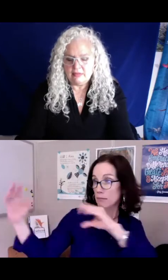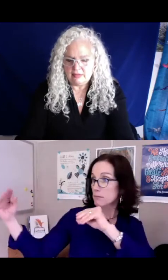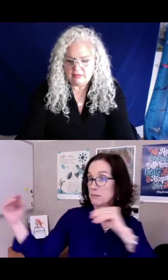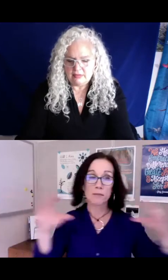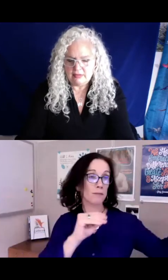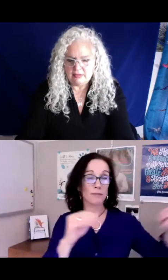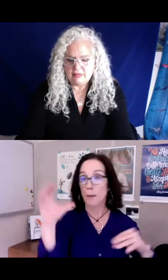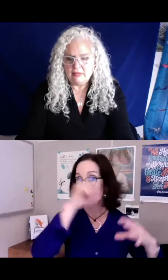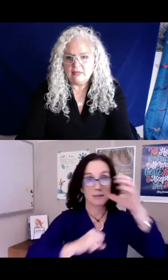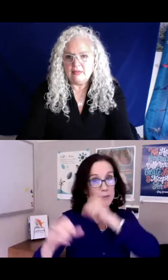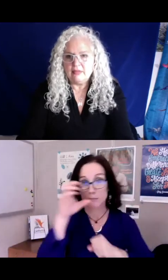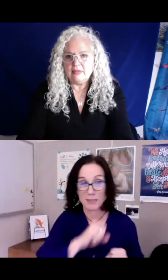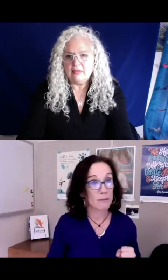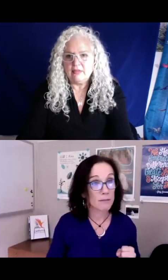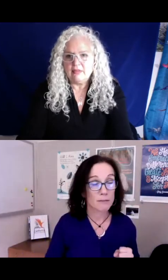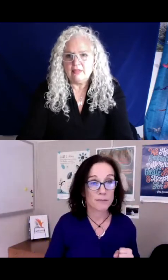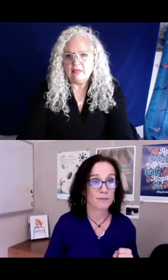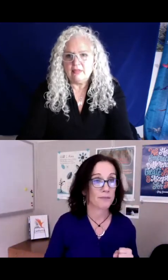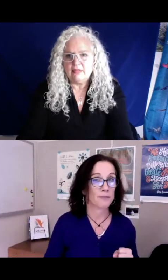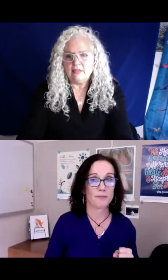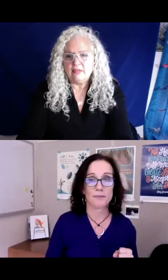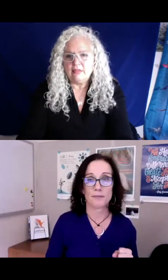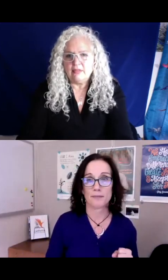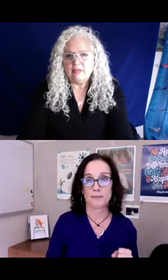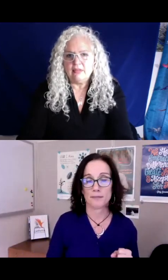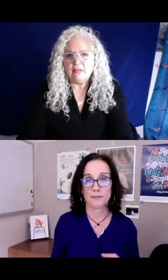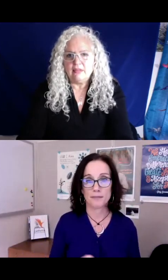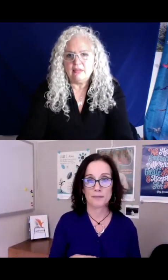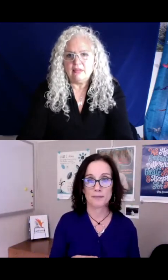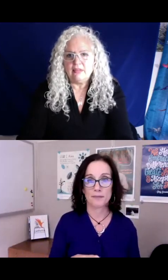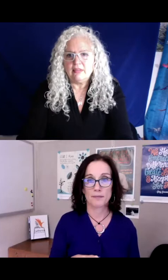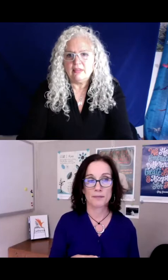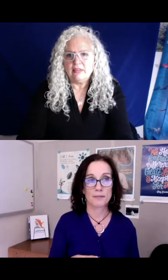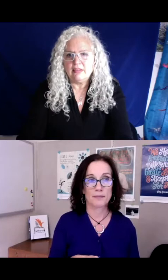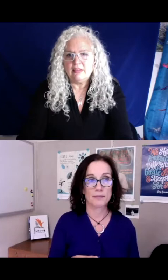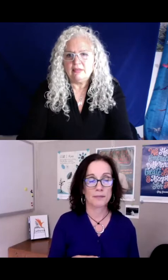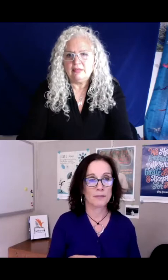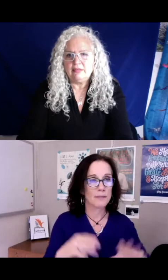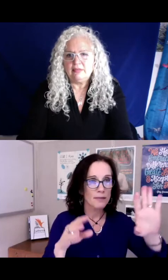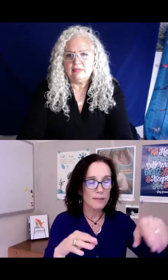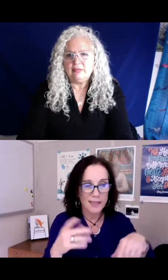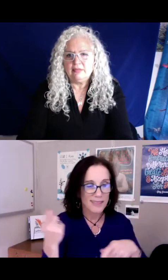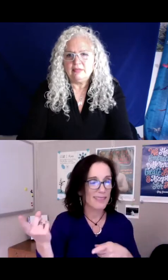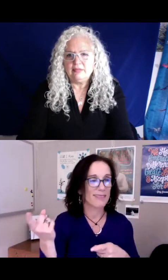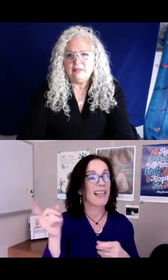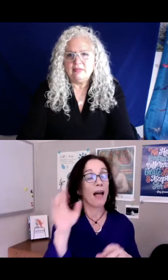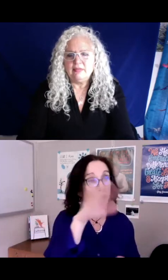they're missing a lot. People are talking, so they're just missing a lot of information if they're not